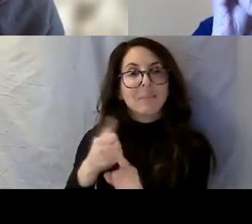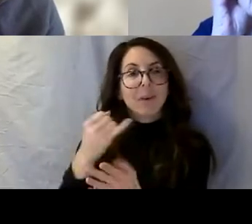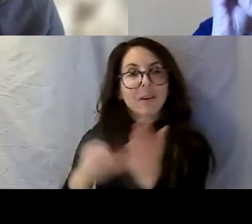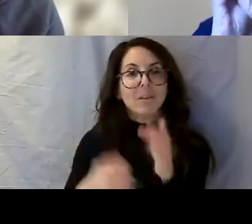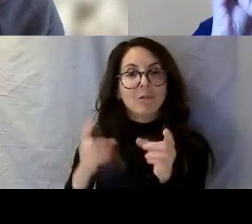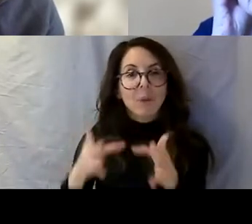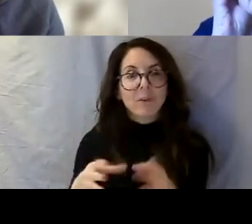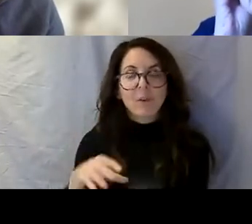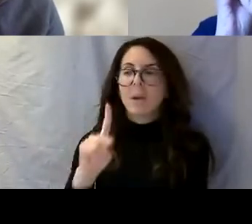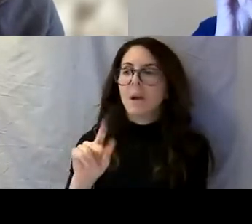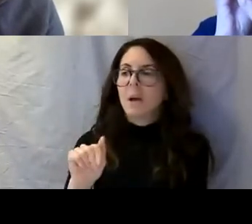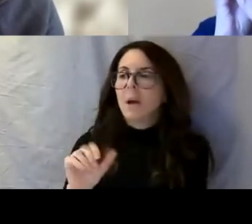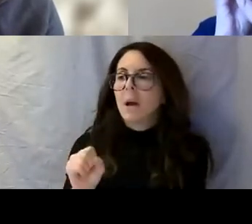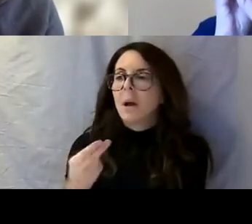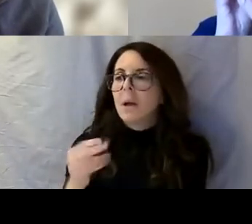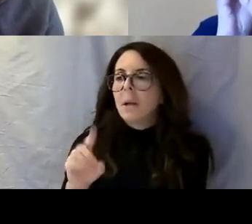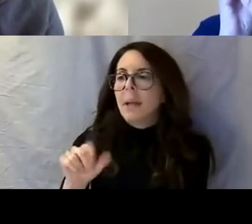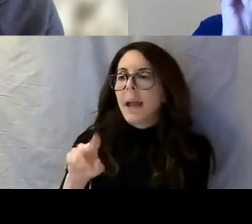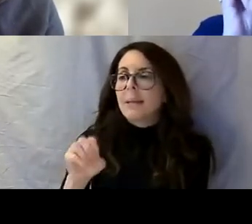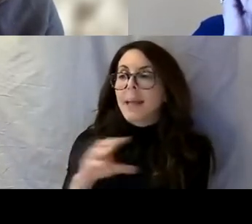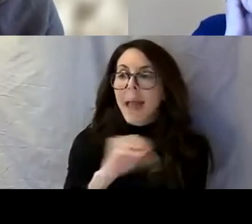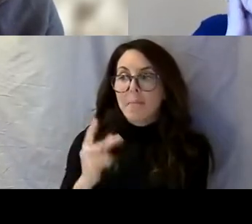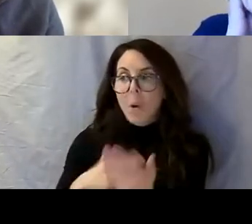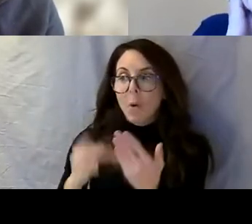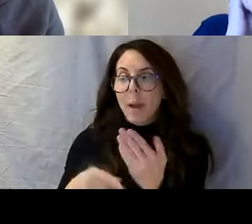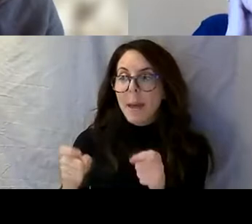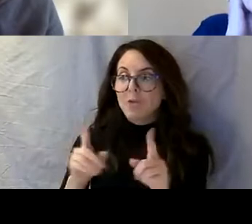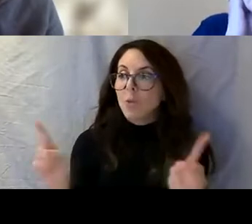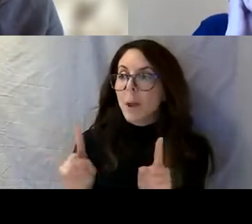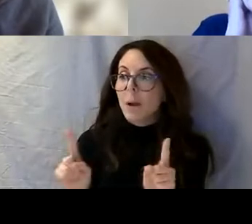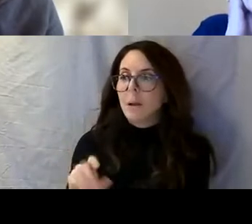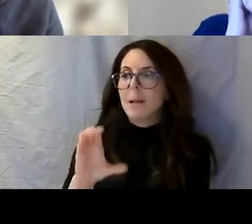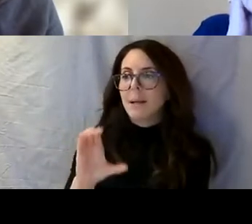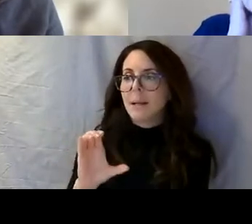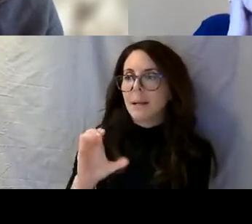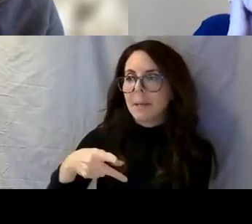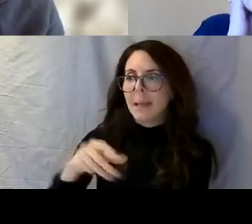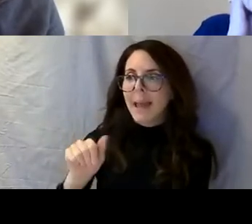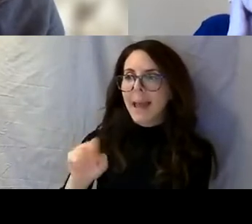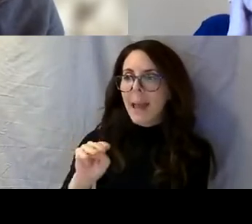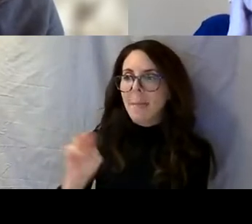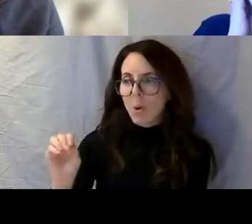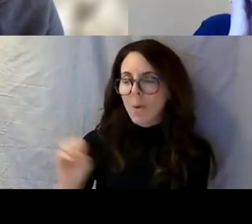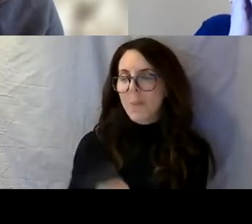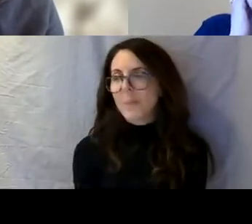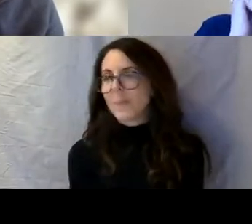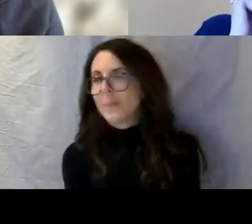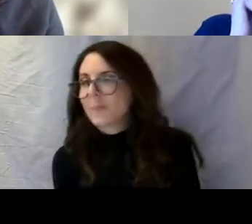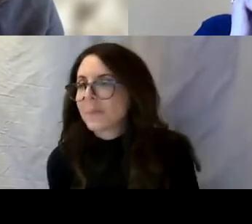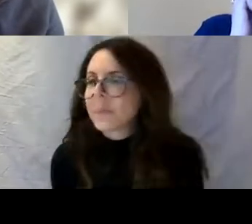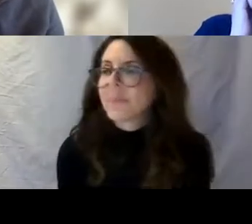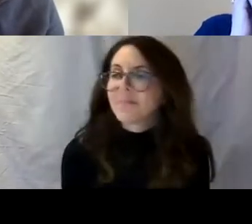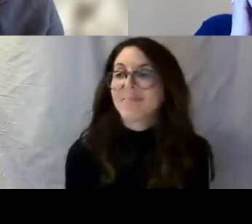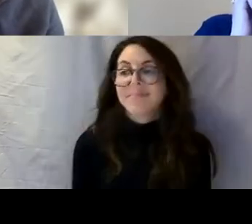director of Kasha Dance, and he's program manager at Cultural Tourism in the Arts Movement Ontario. He's